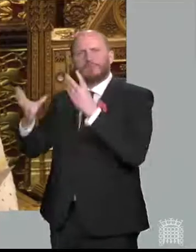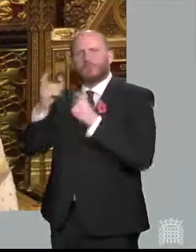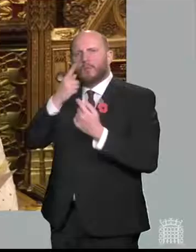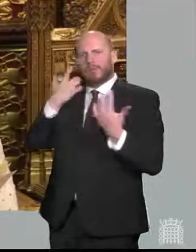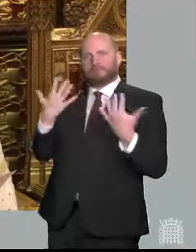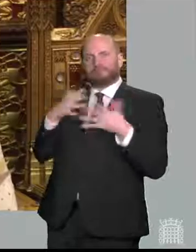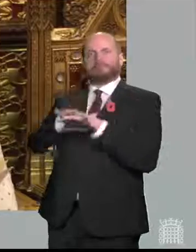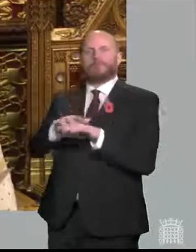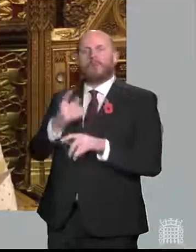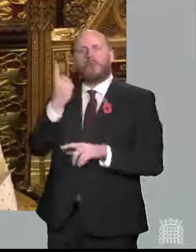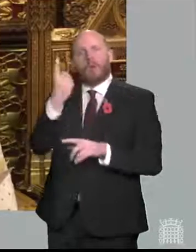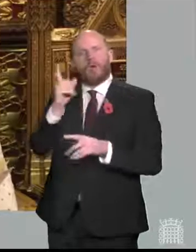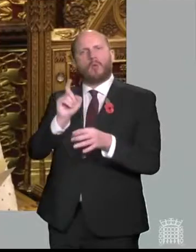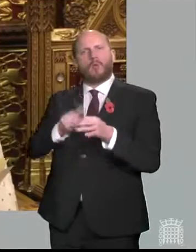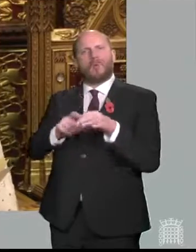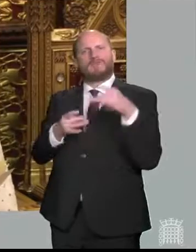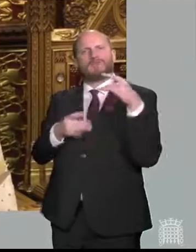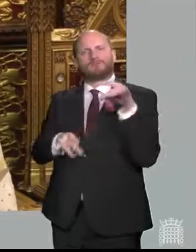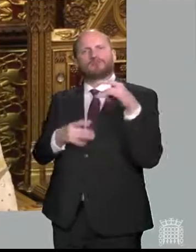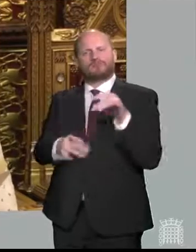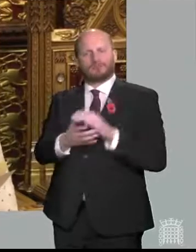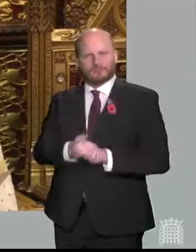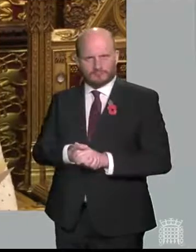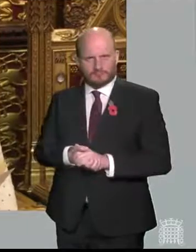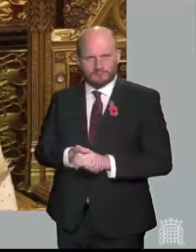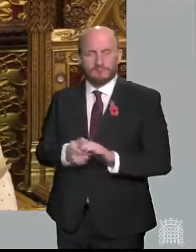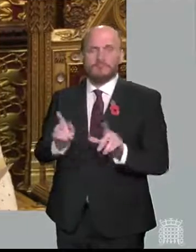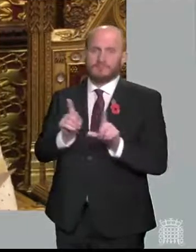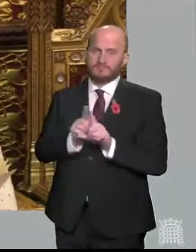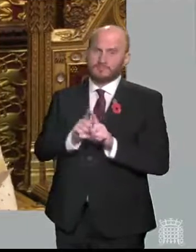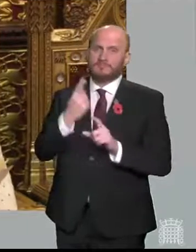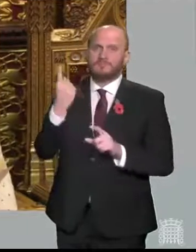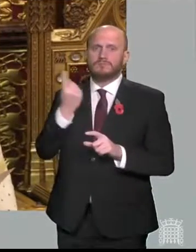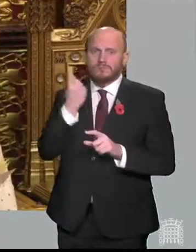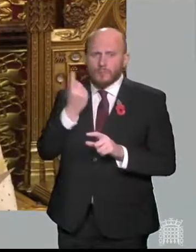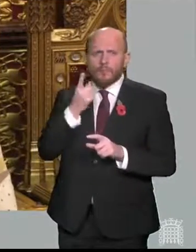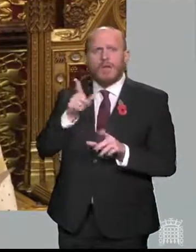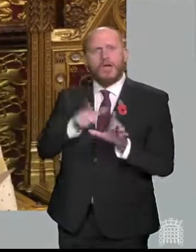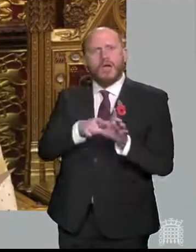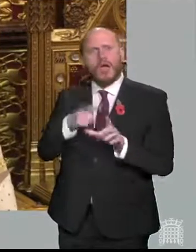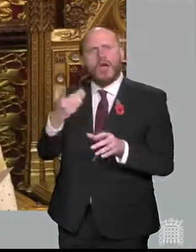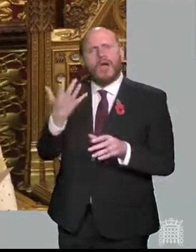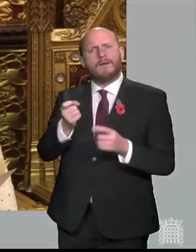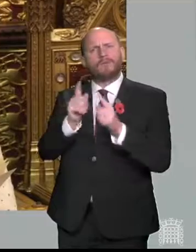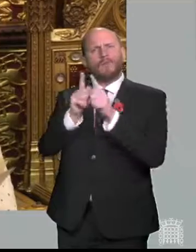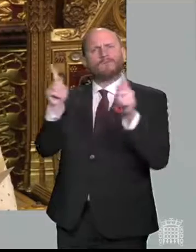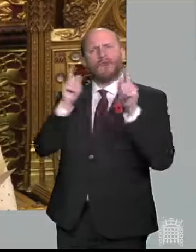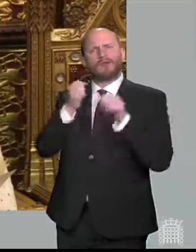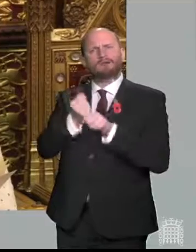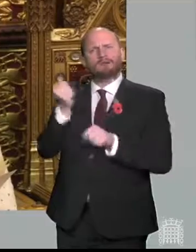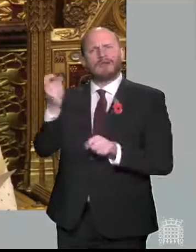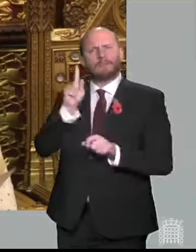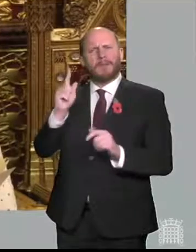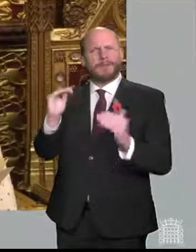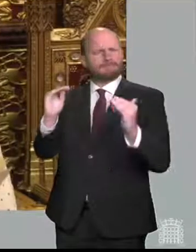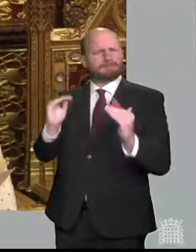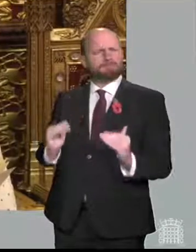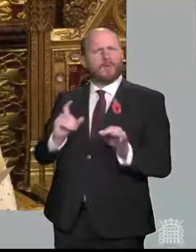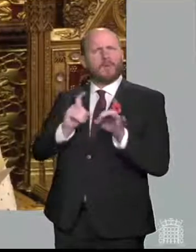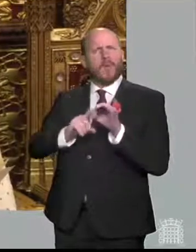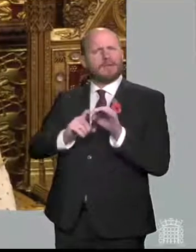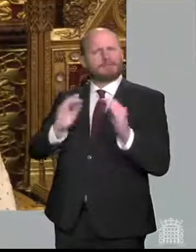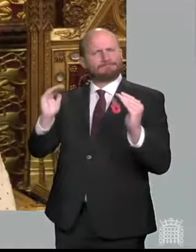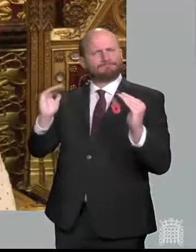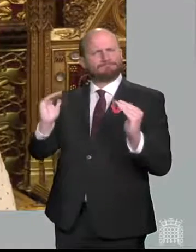Proposals will be implemented to reduce the number of young people studying poor quality university degrees